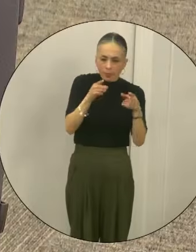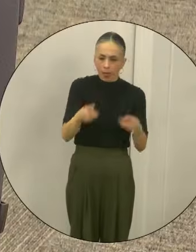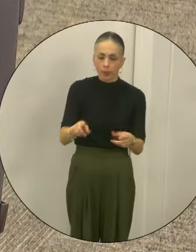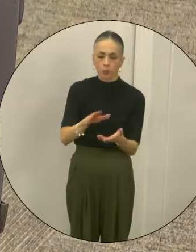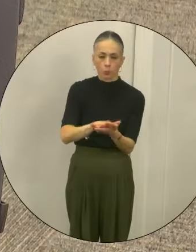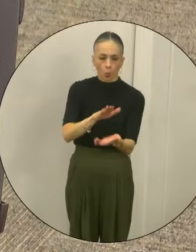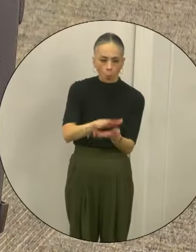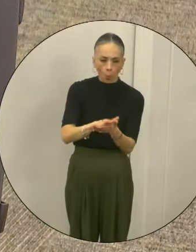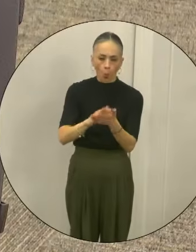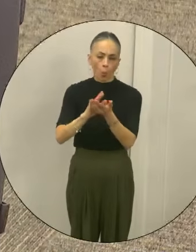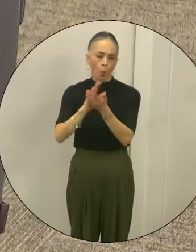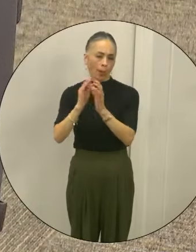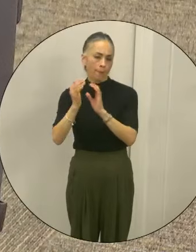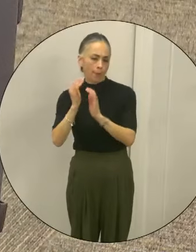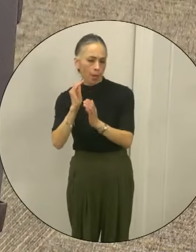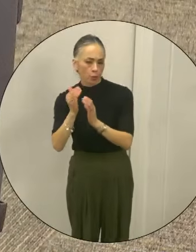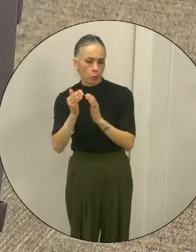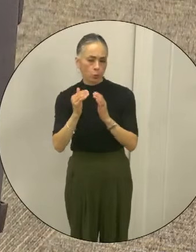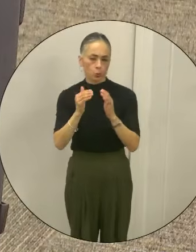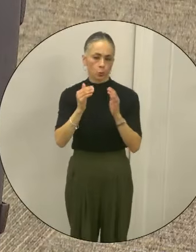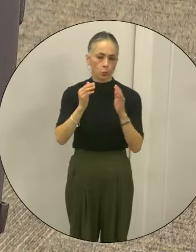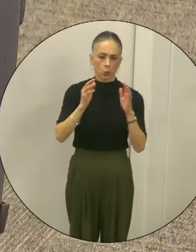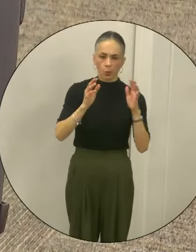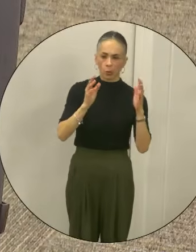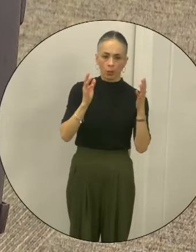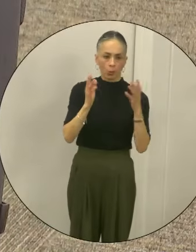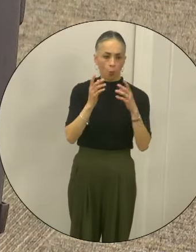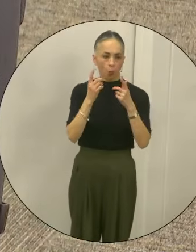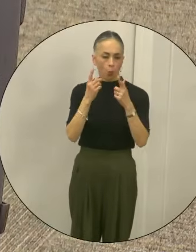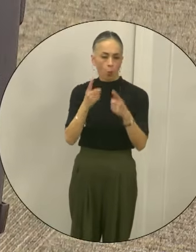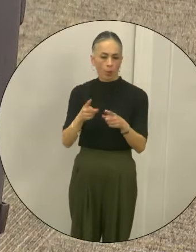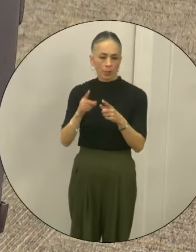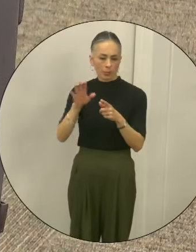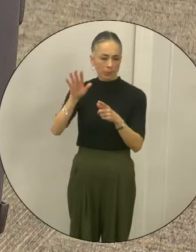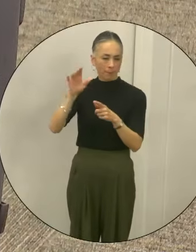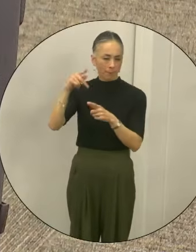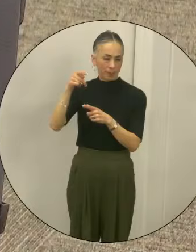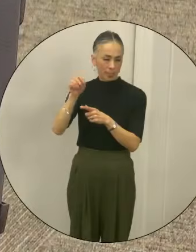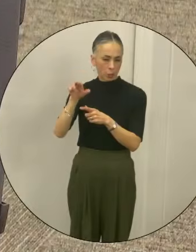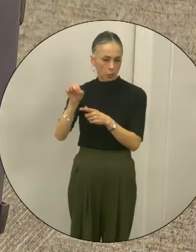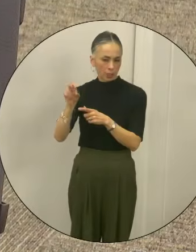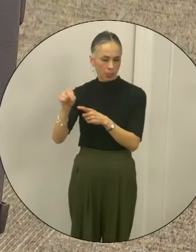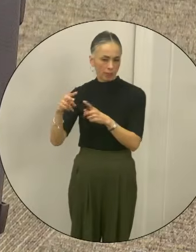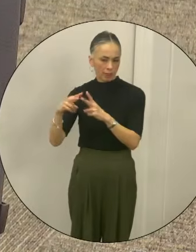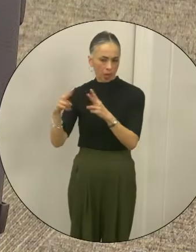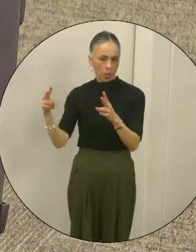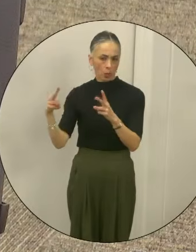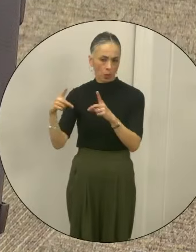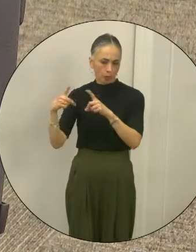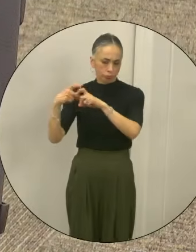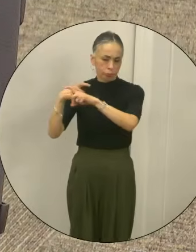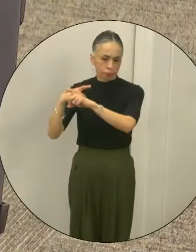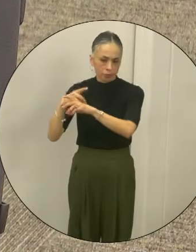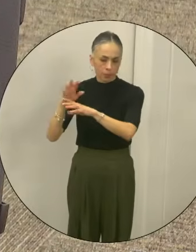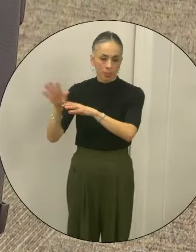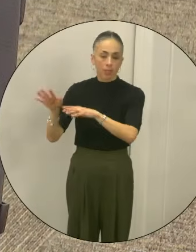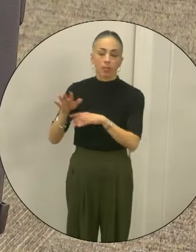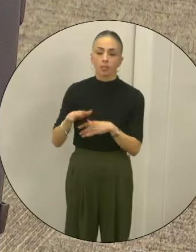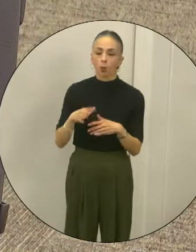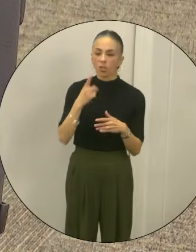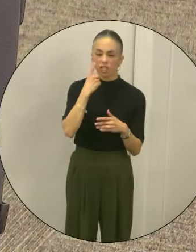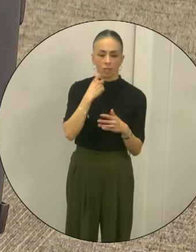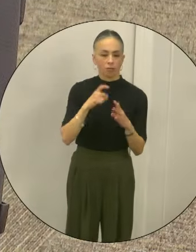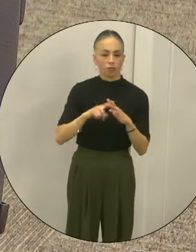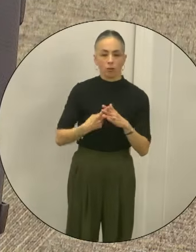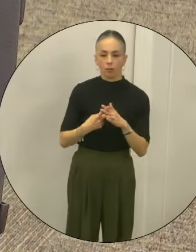seeing, as an example, in Tapestry up by, Peterson. And so that's exactly what this pilot, which we just began the first session